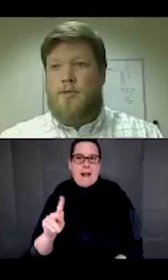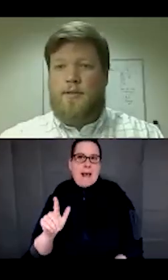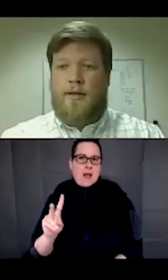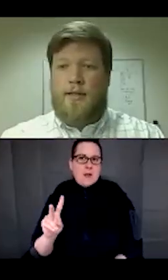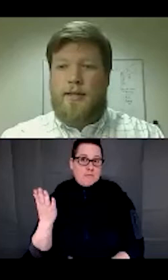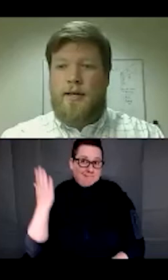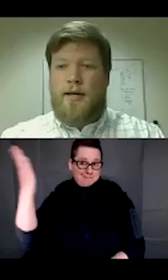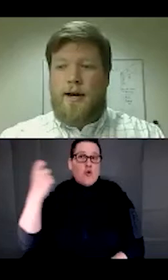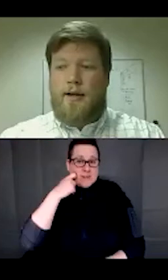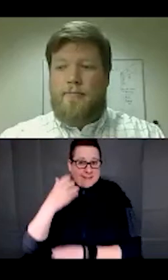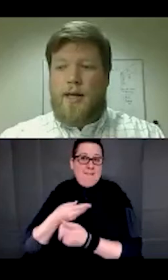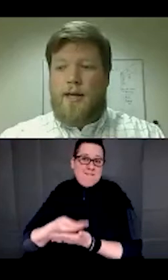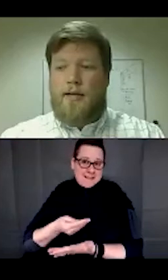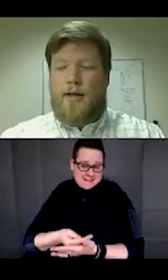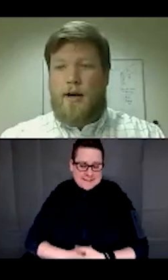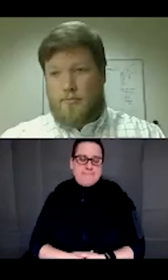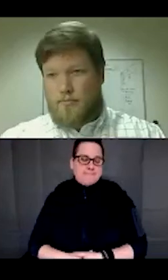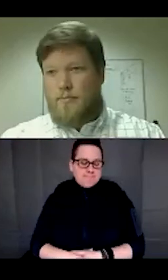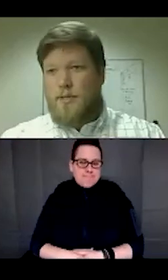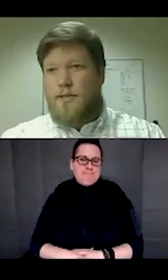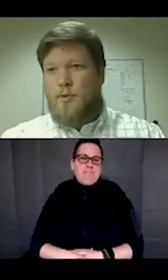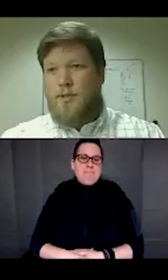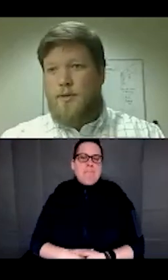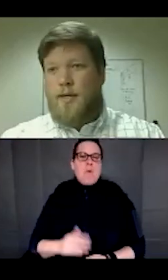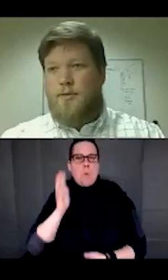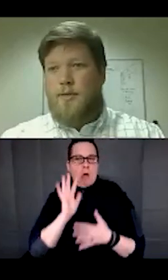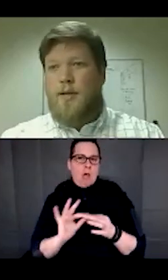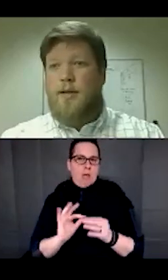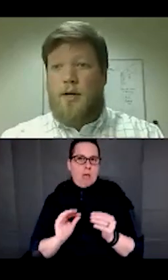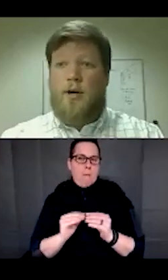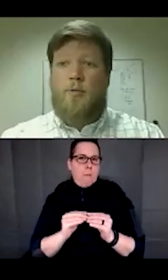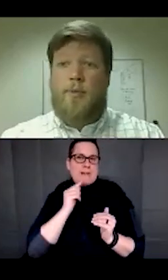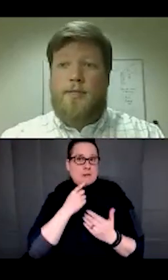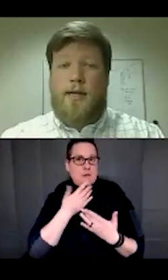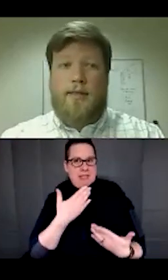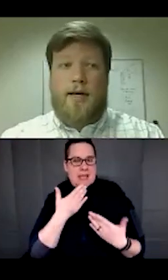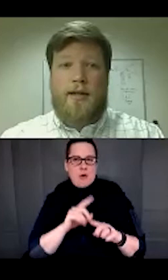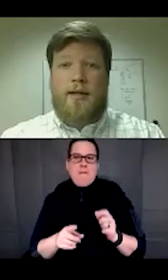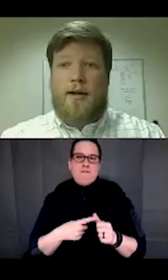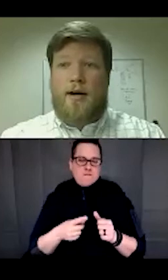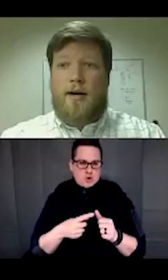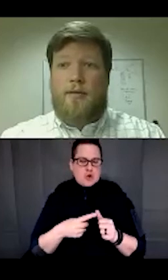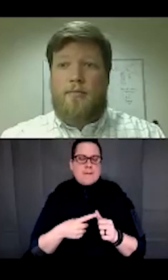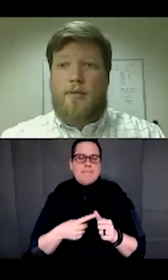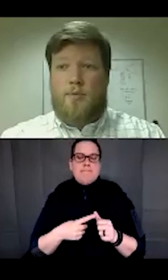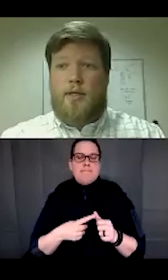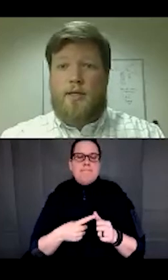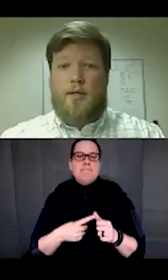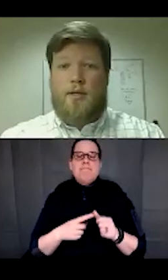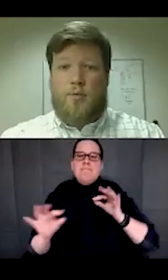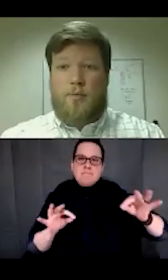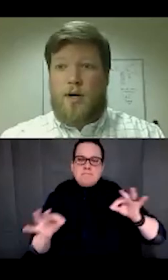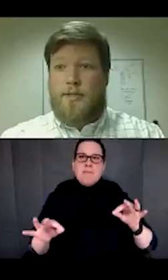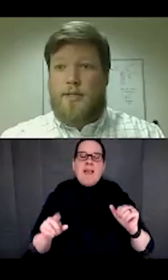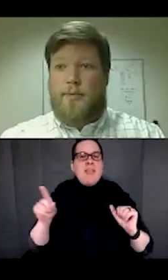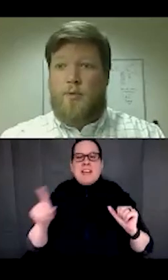was recently funded, and I'll say some more sincere thank yous in a minute, but I want to open by saying that this really is a